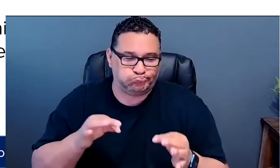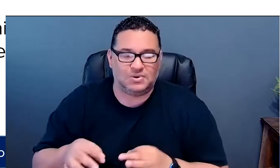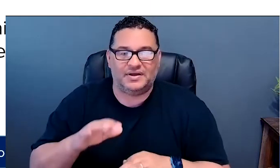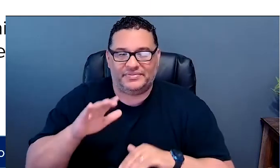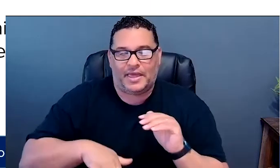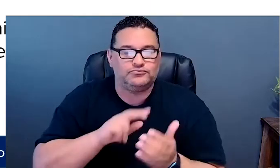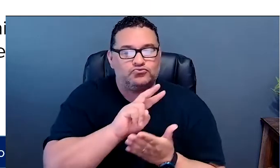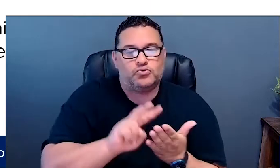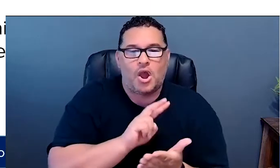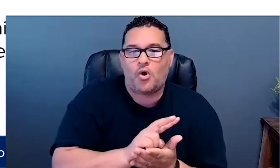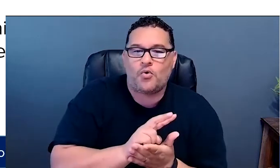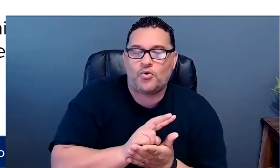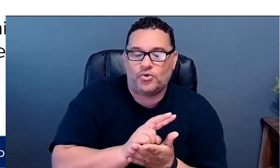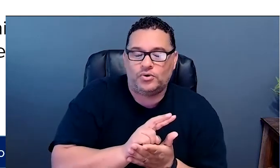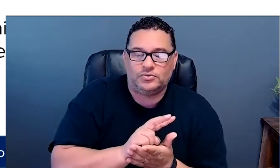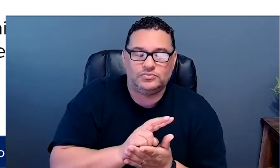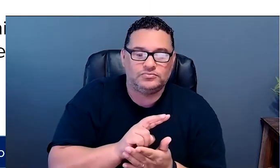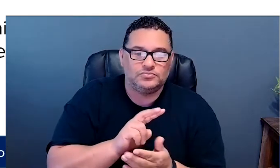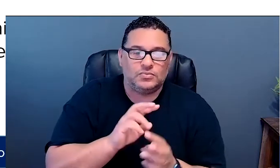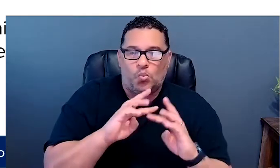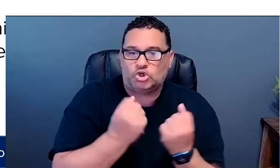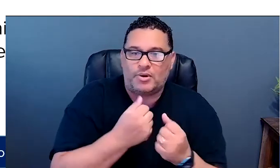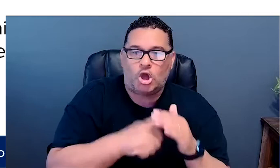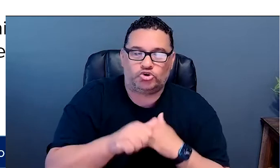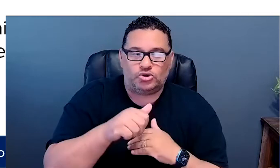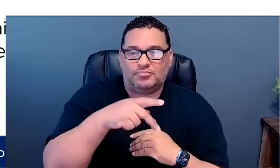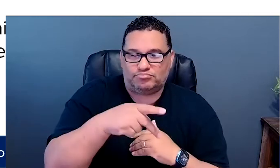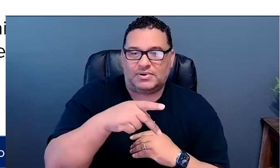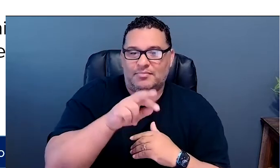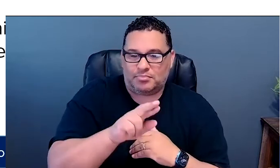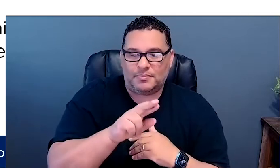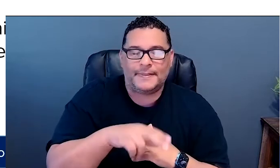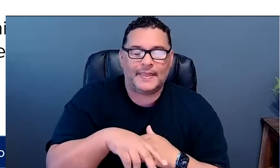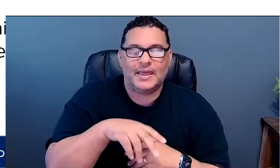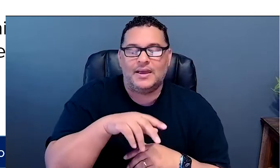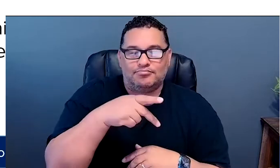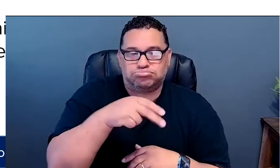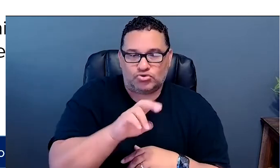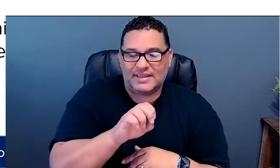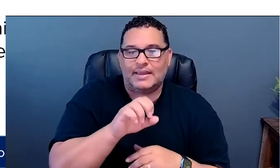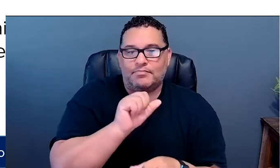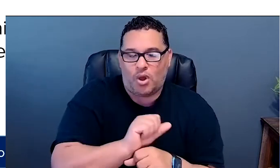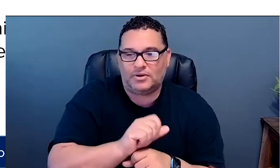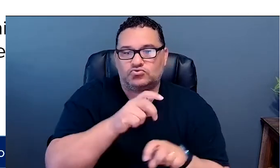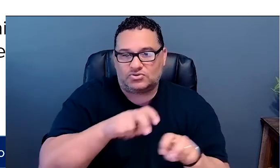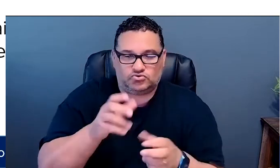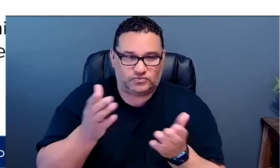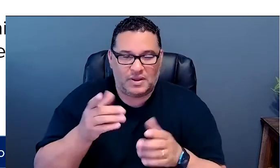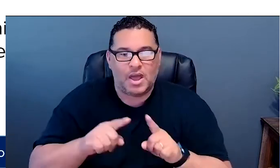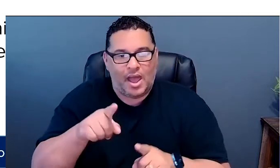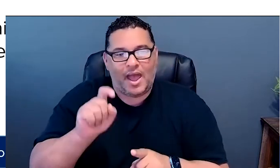got under pre-employment transition service, but you have to be a VR client. So this just gives you